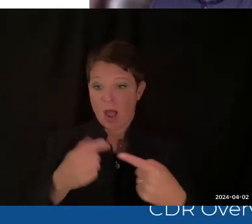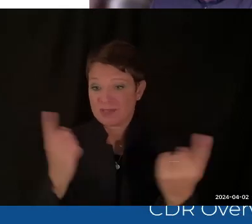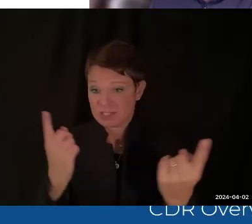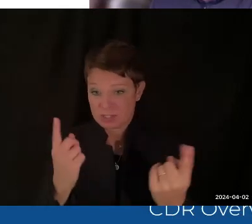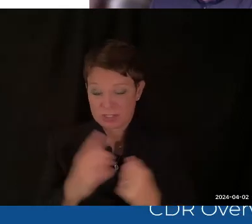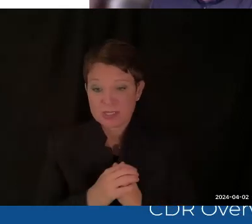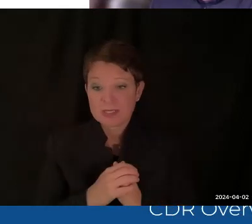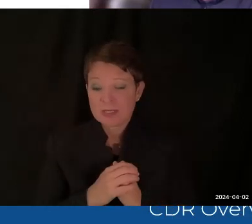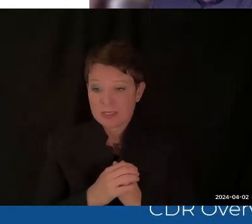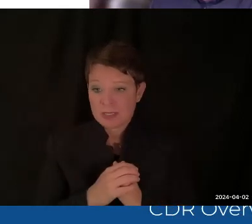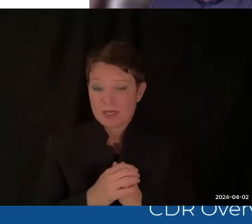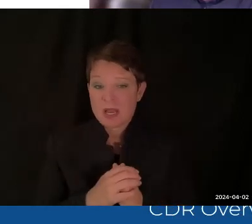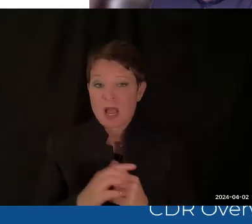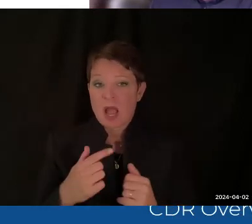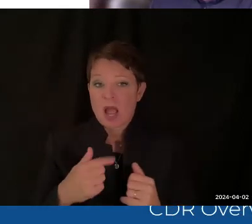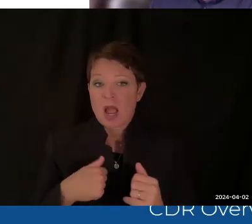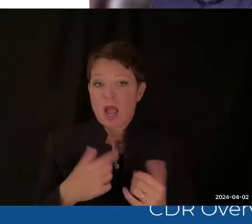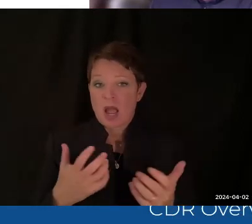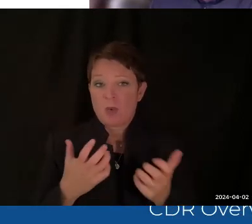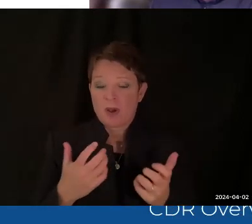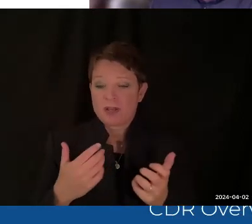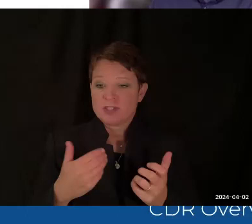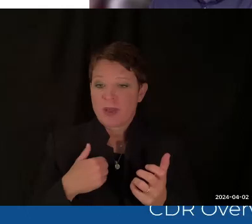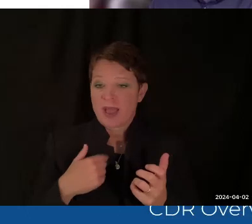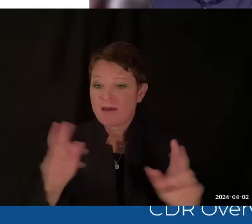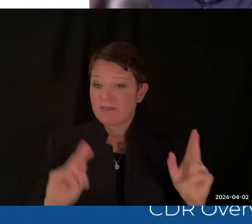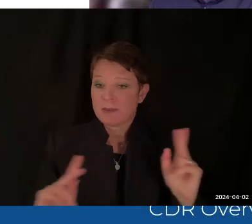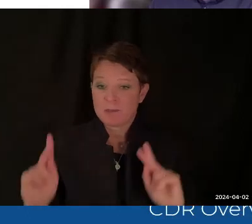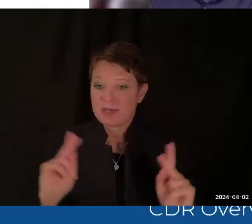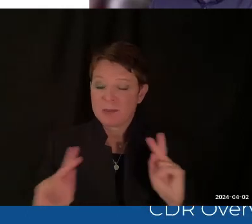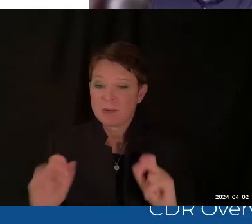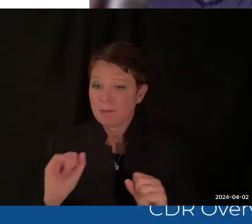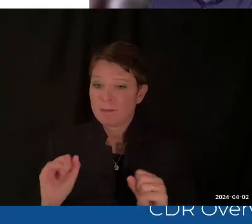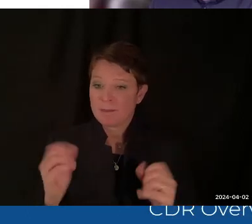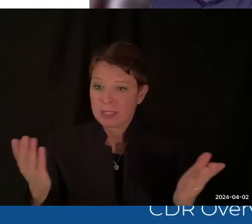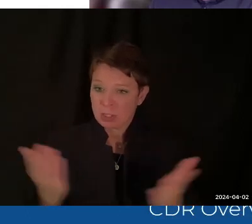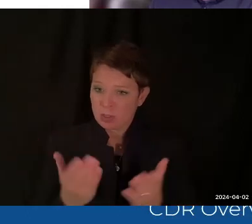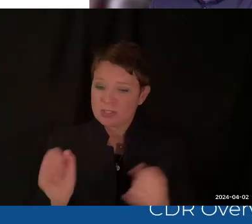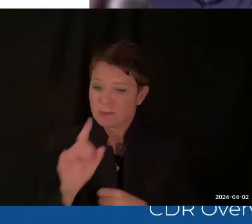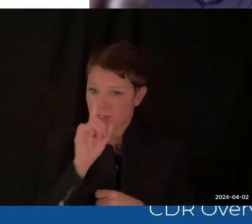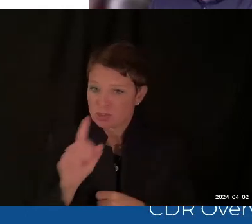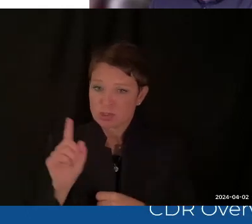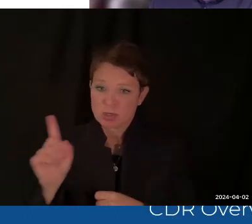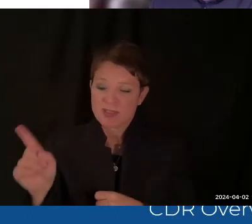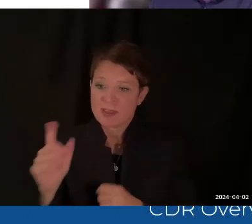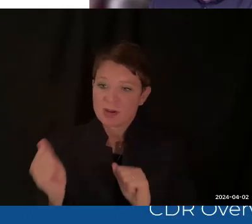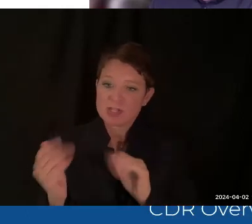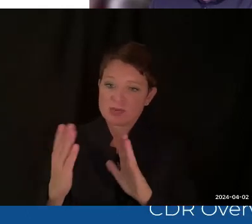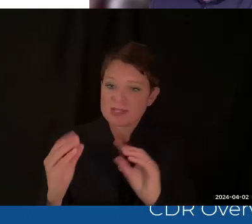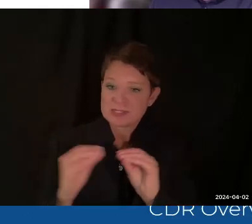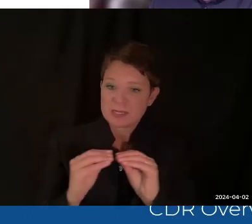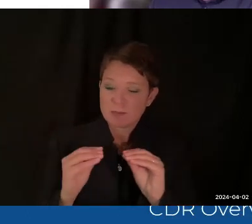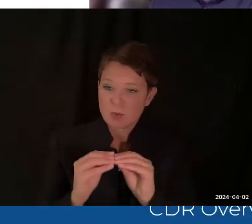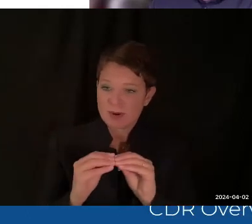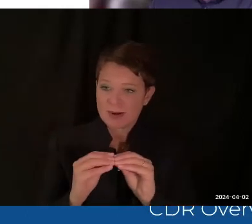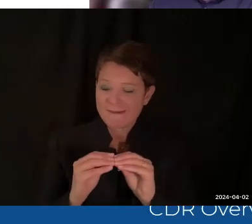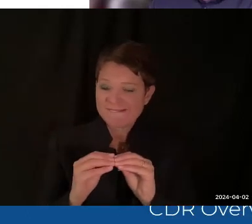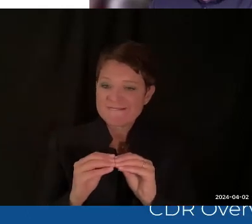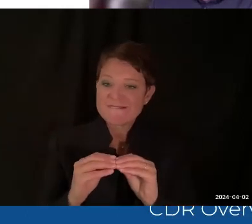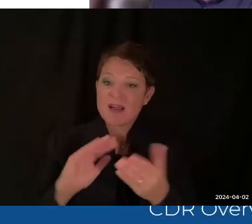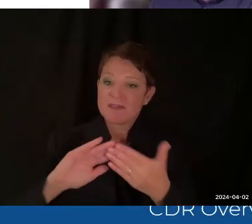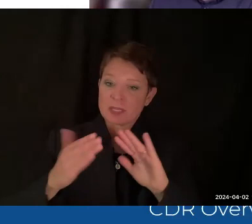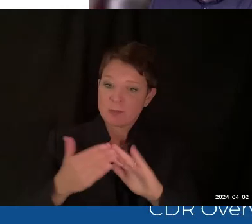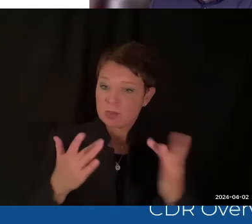just want to have like the stakeholders to make sure that they're addressing more of the